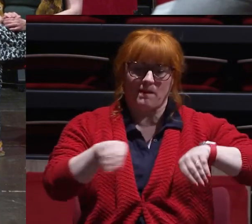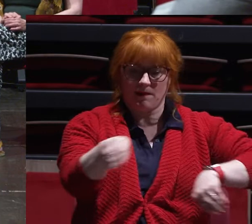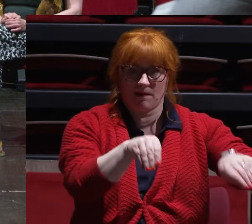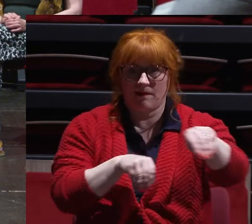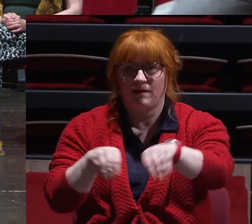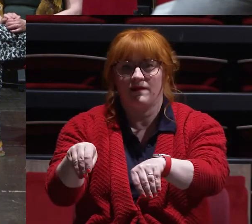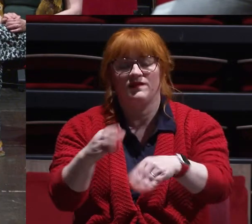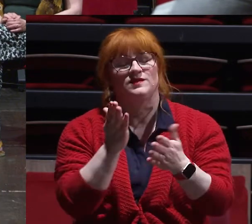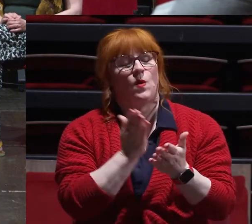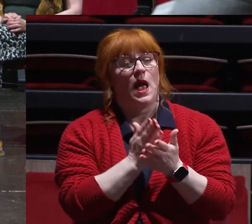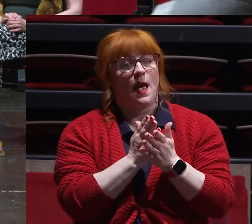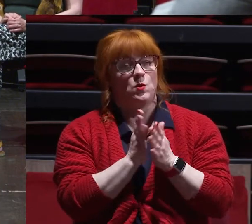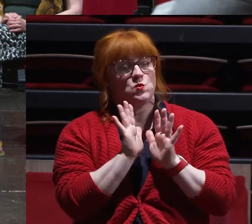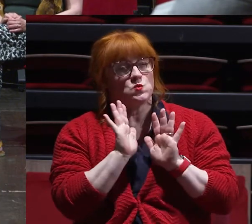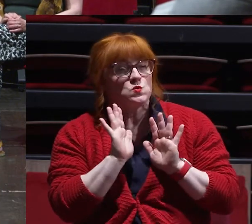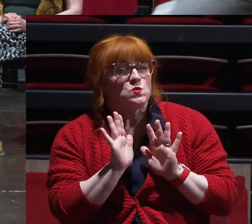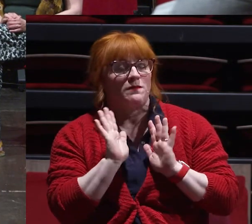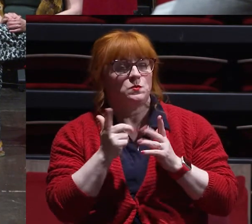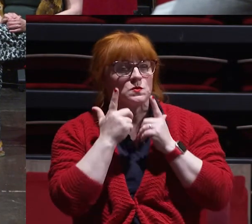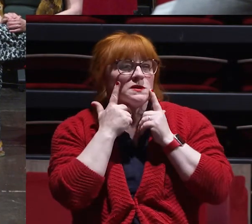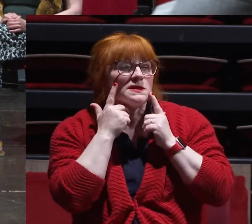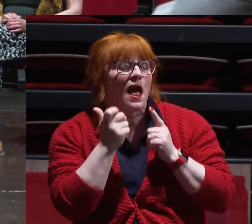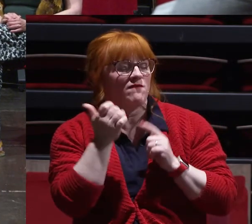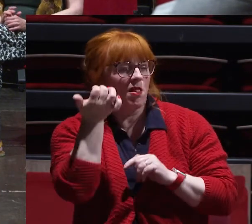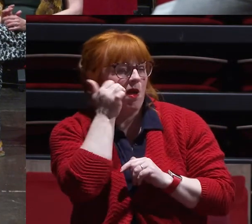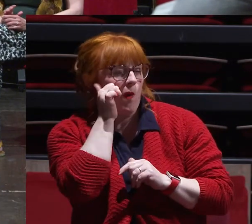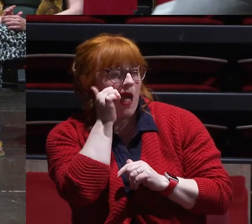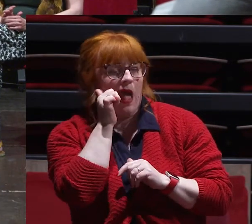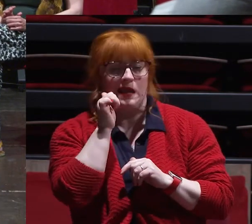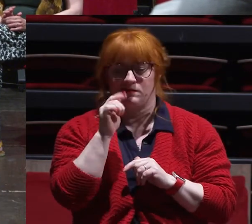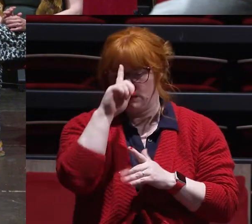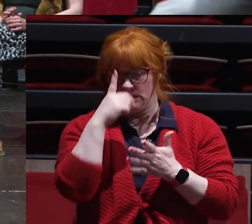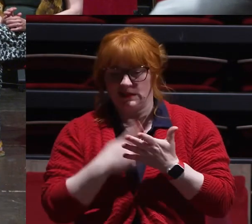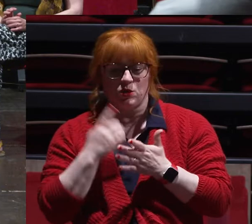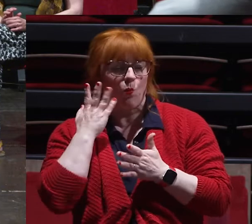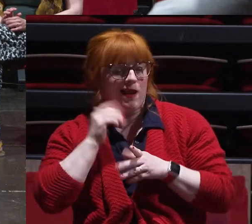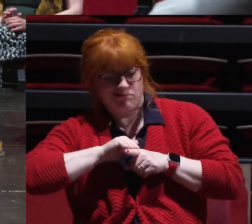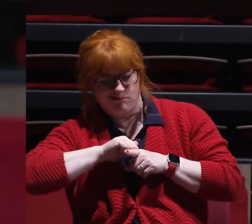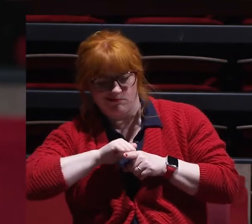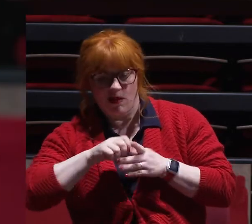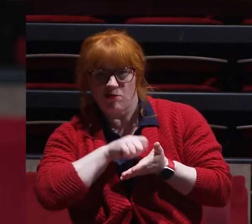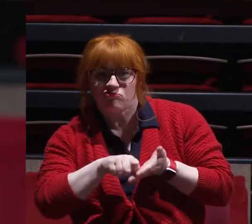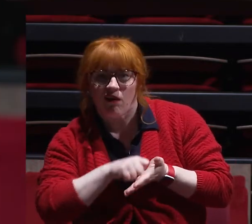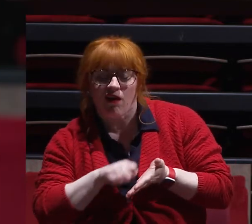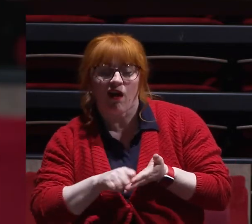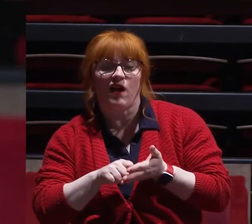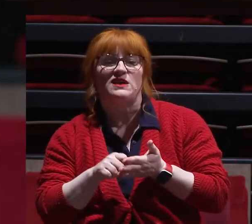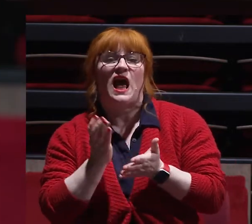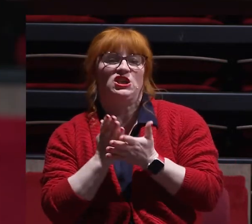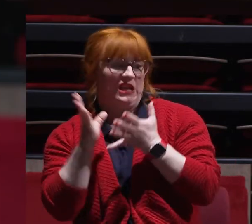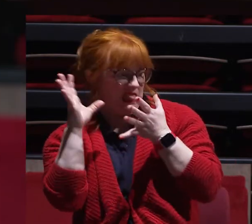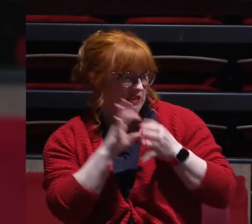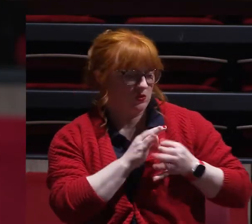And it's really delicate. You do have to be aware of how decisions you make